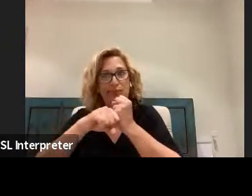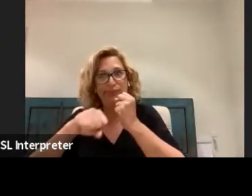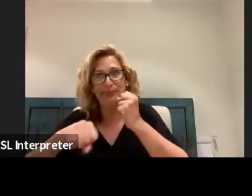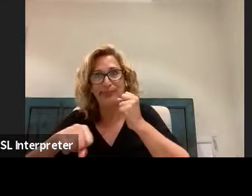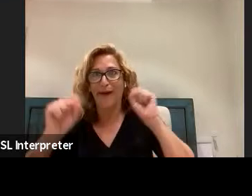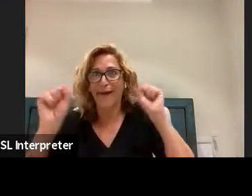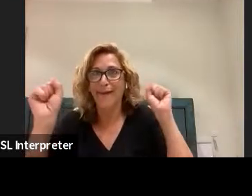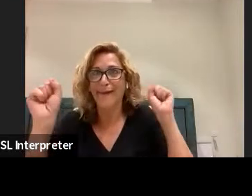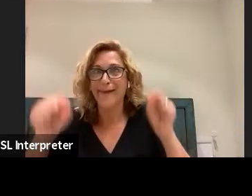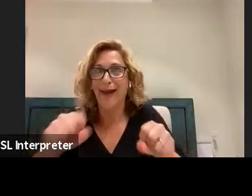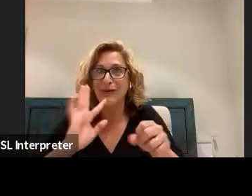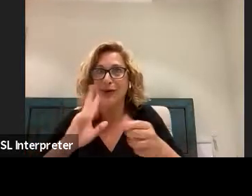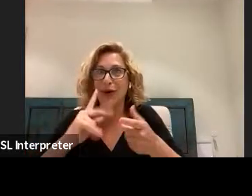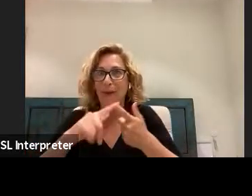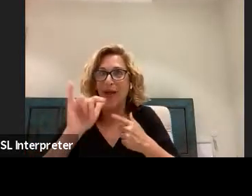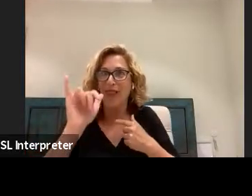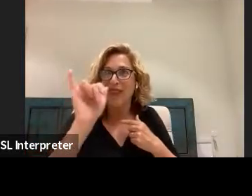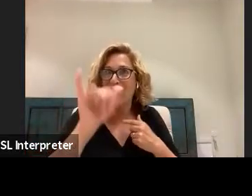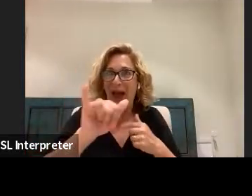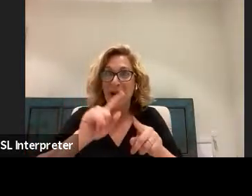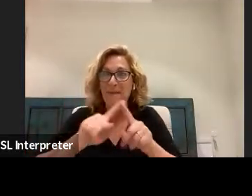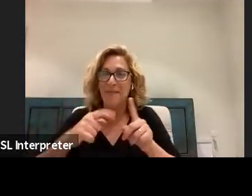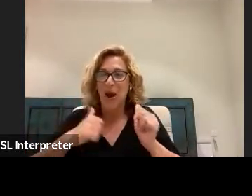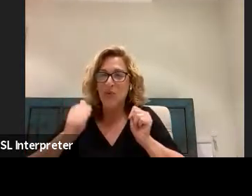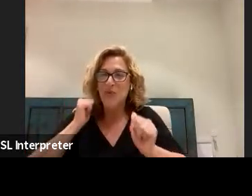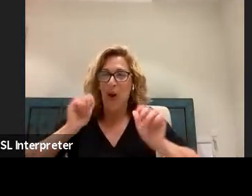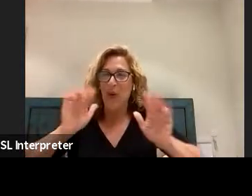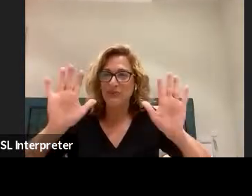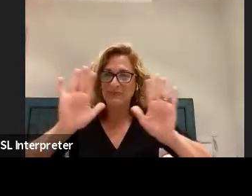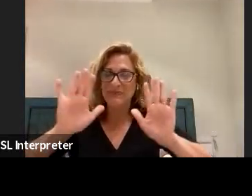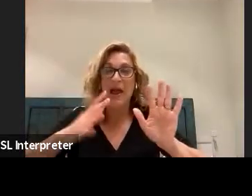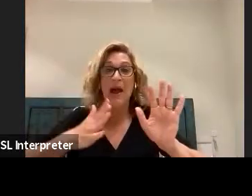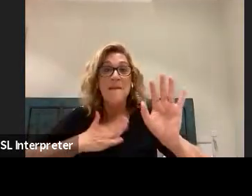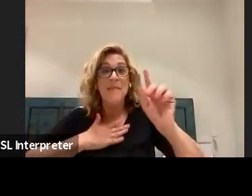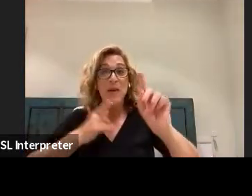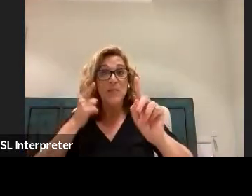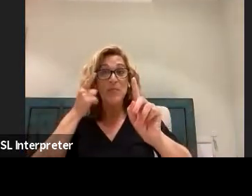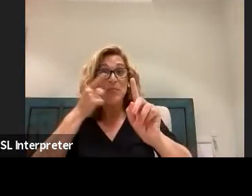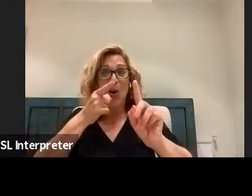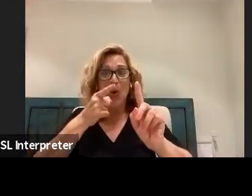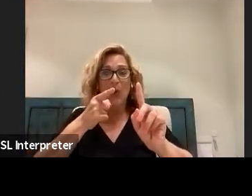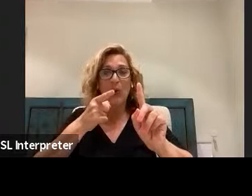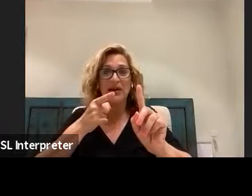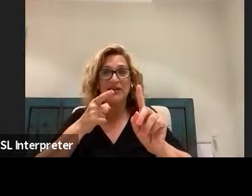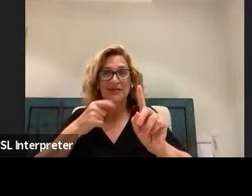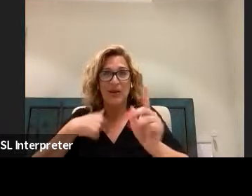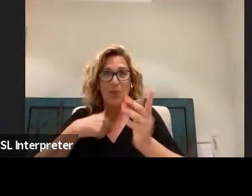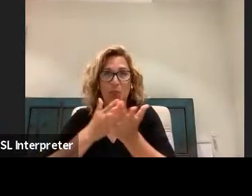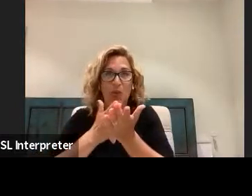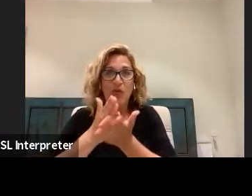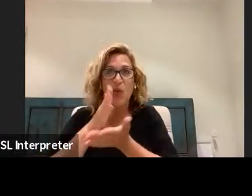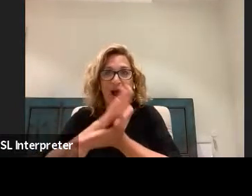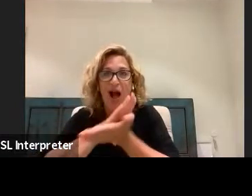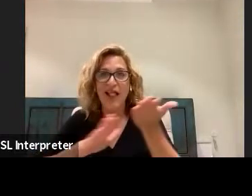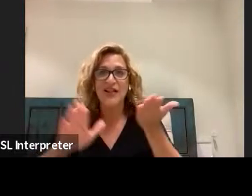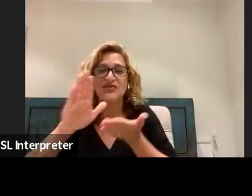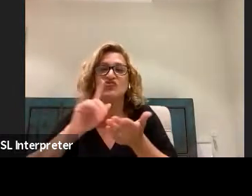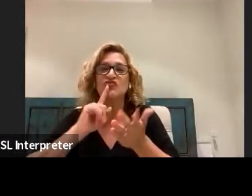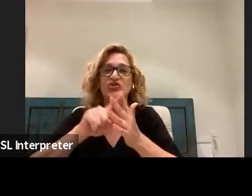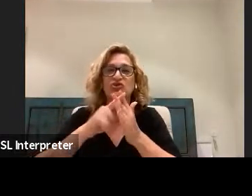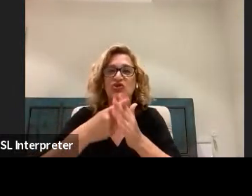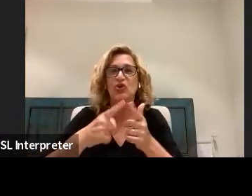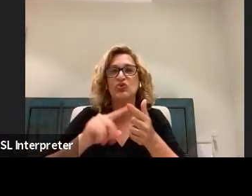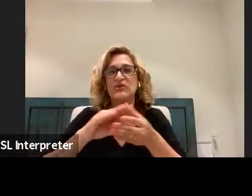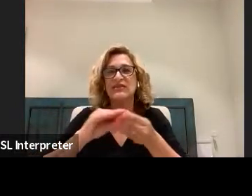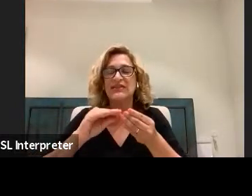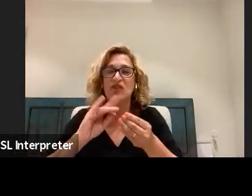but I won't. But my point is that as I moved through college and I really started to say, okay, no, there's something